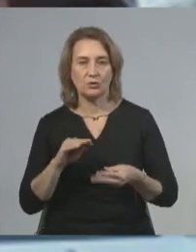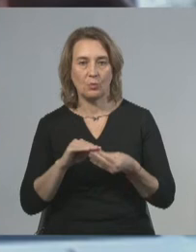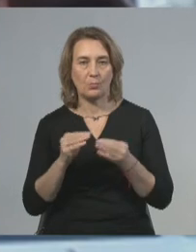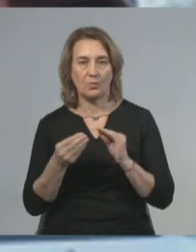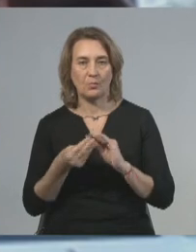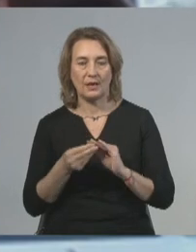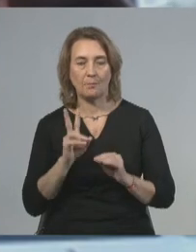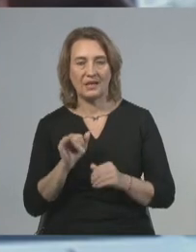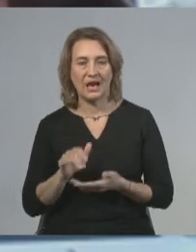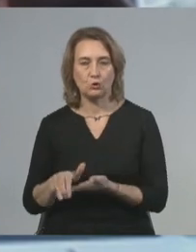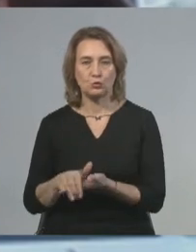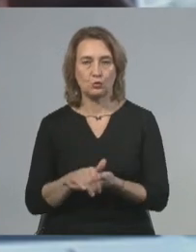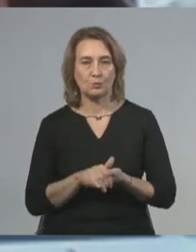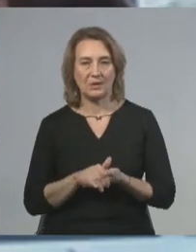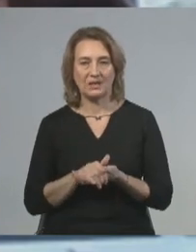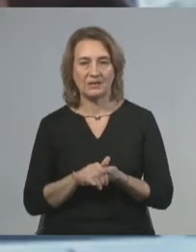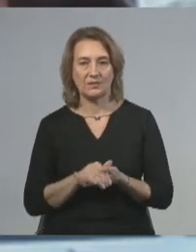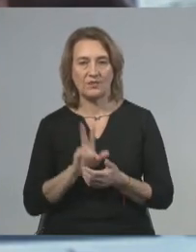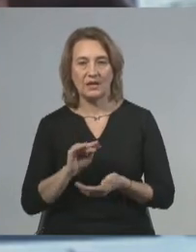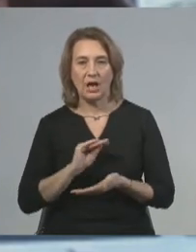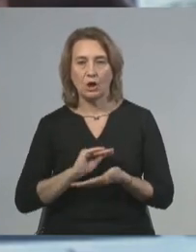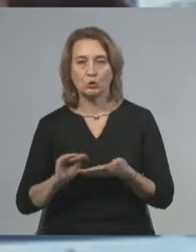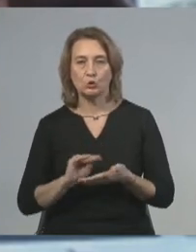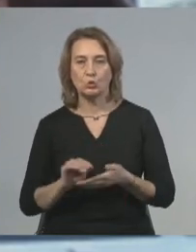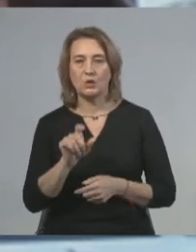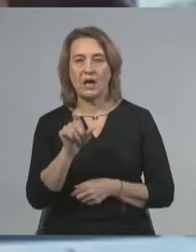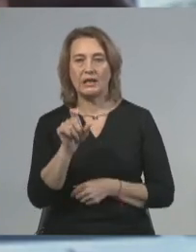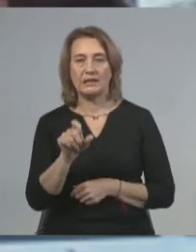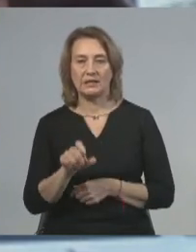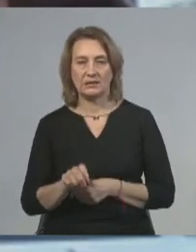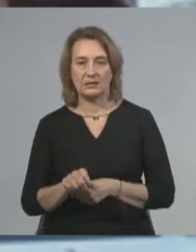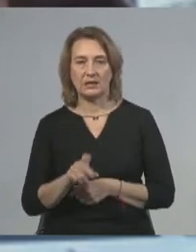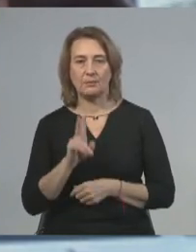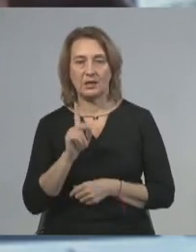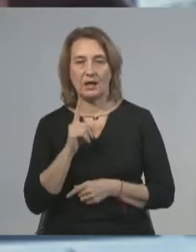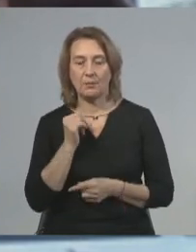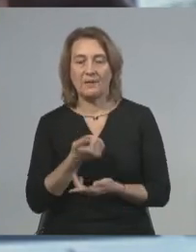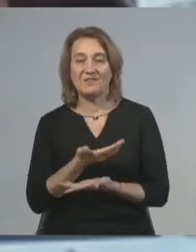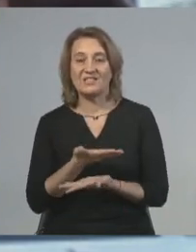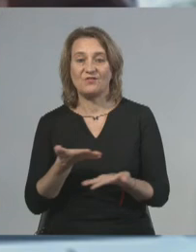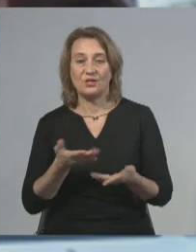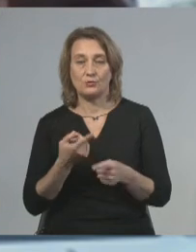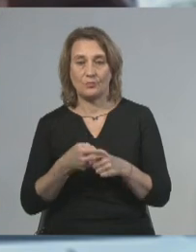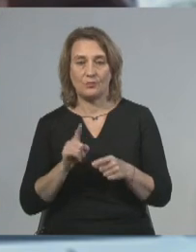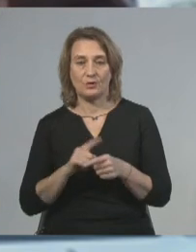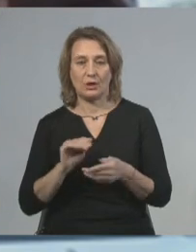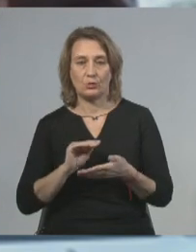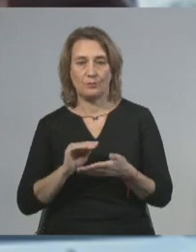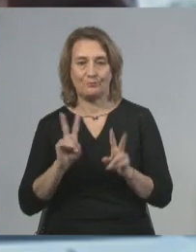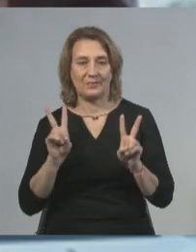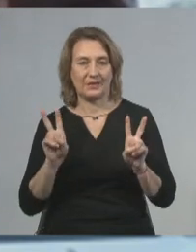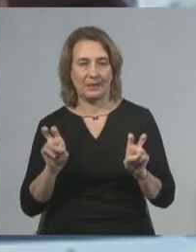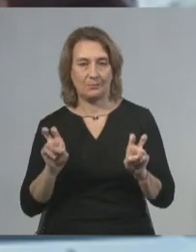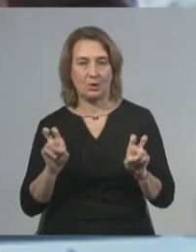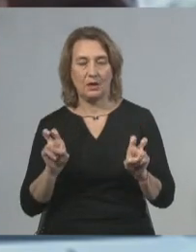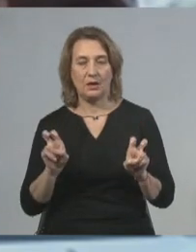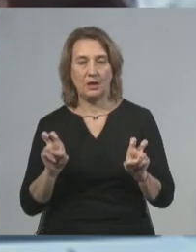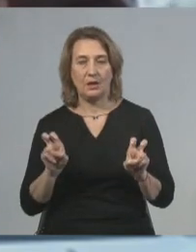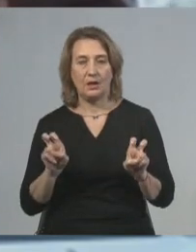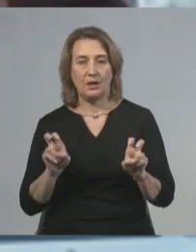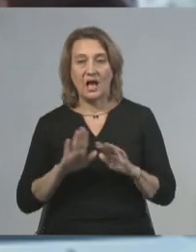how we as the journalists are covering it so overall i would say that in the